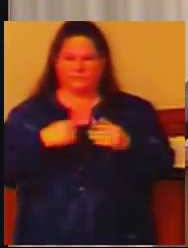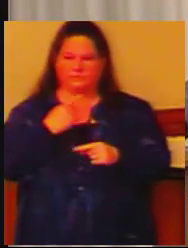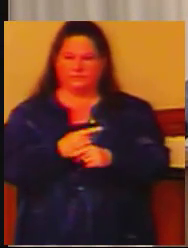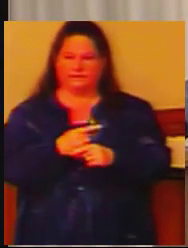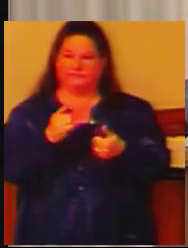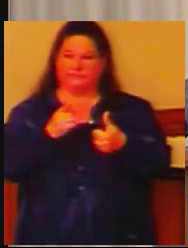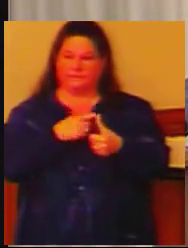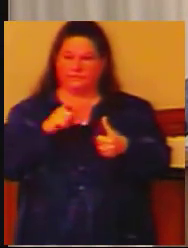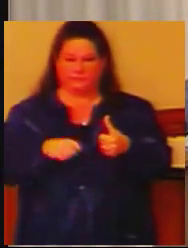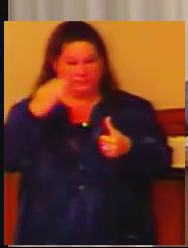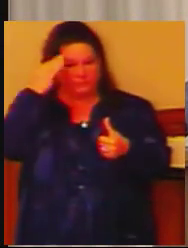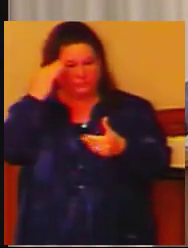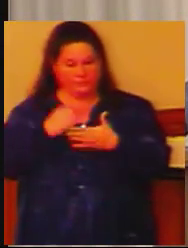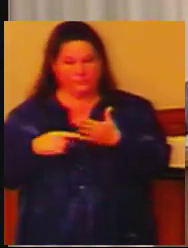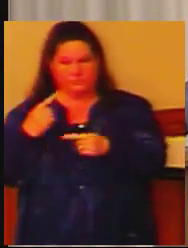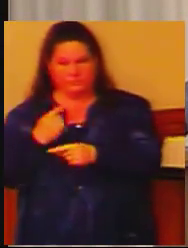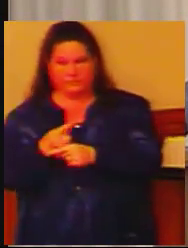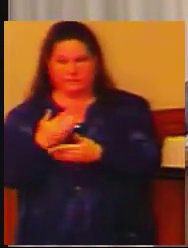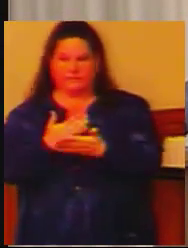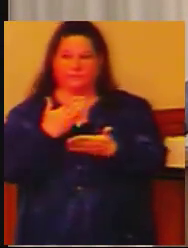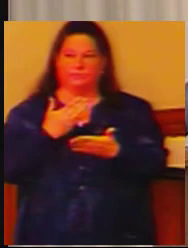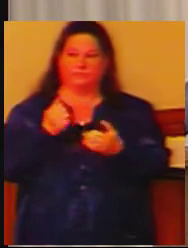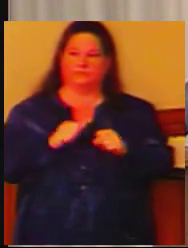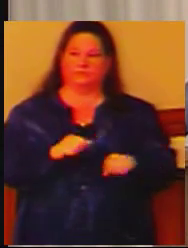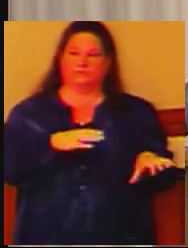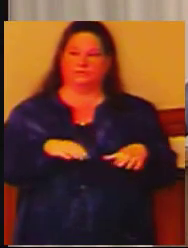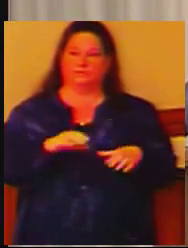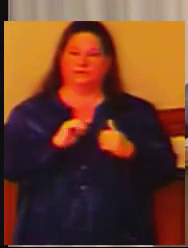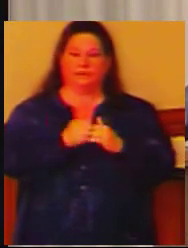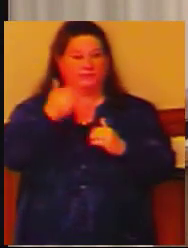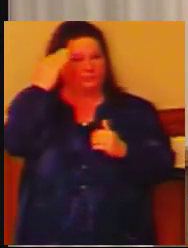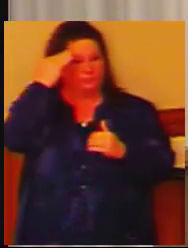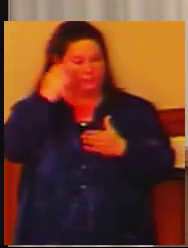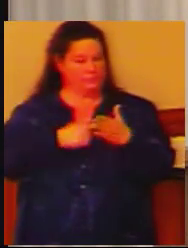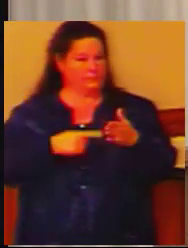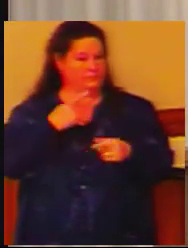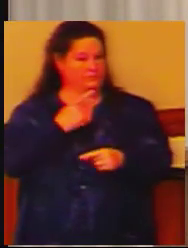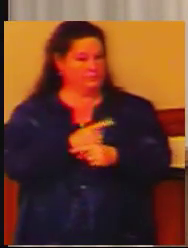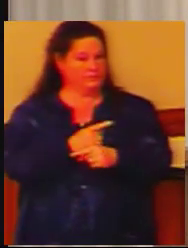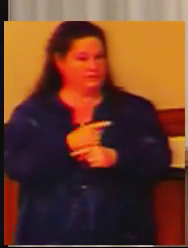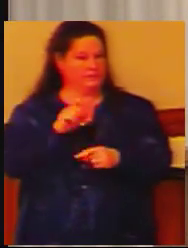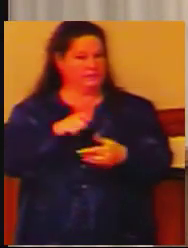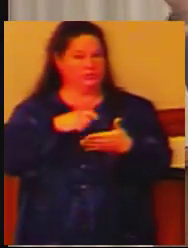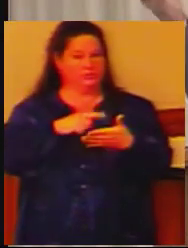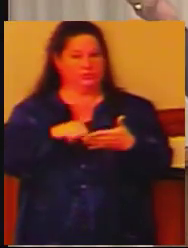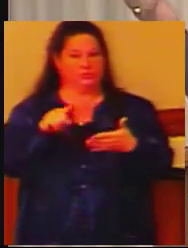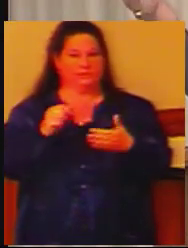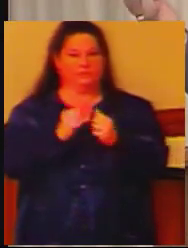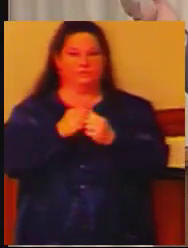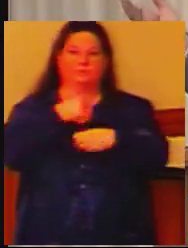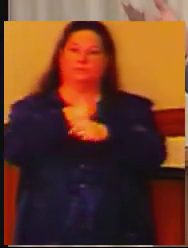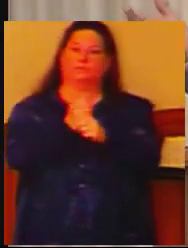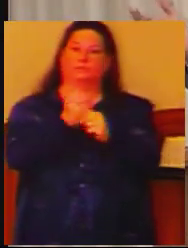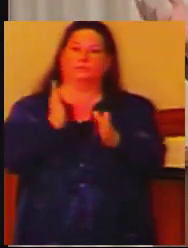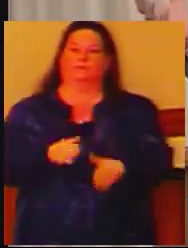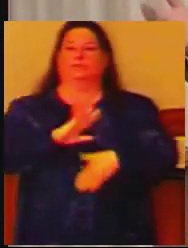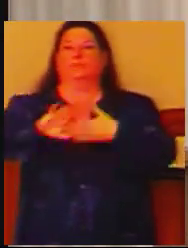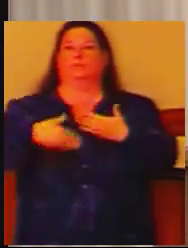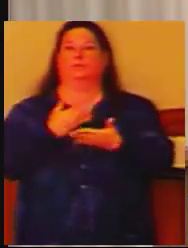know what is right before you can do it. And how do we know what is right? Well, we have to check with the creator of the entire